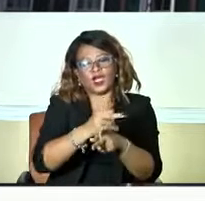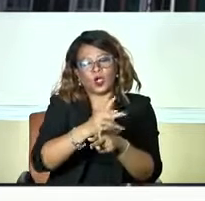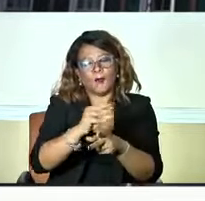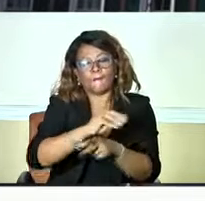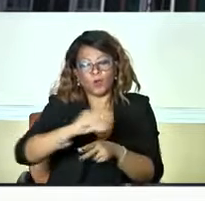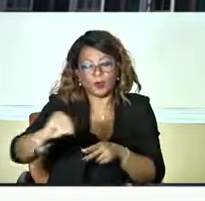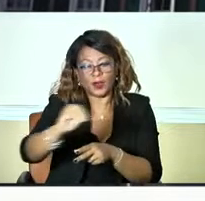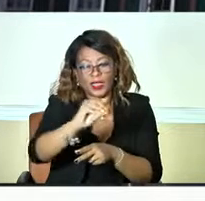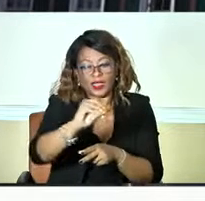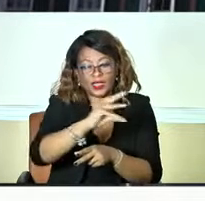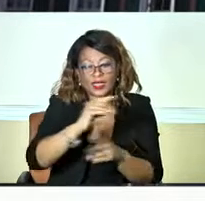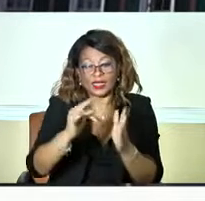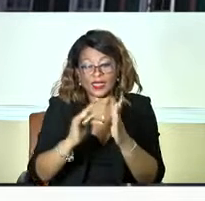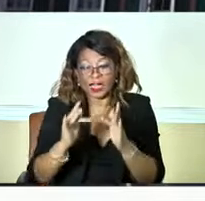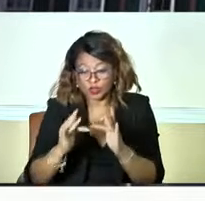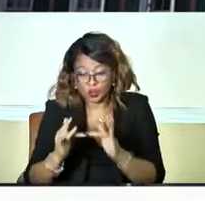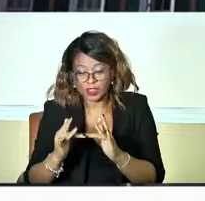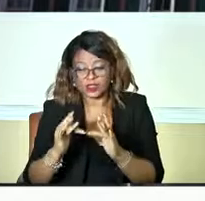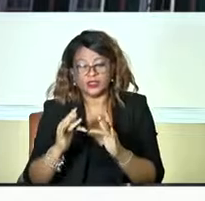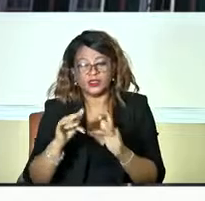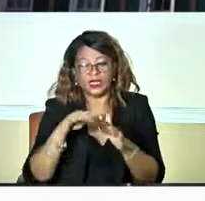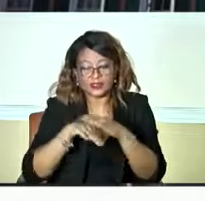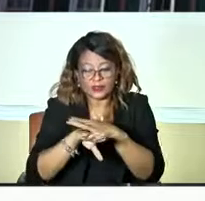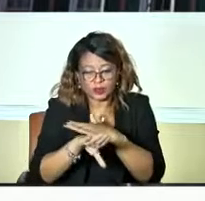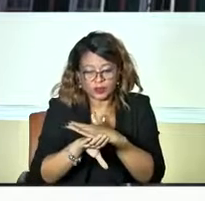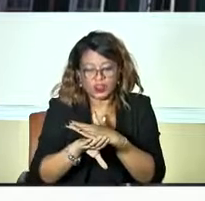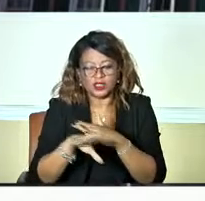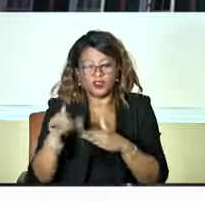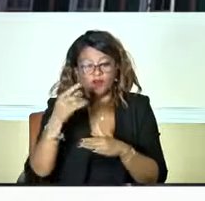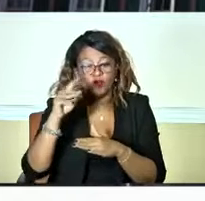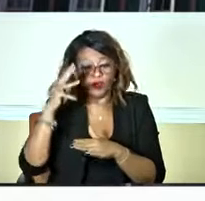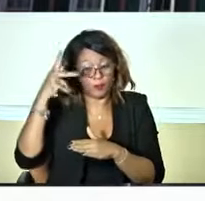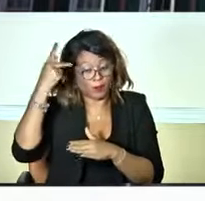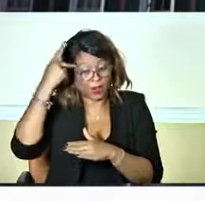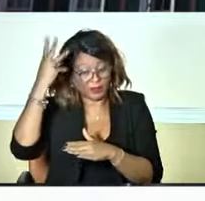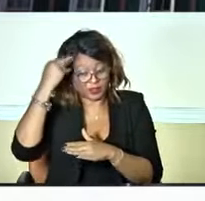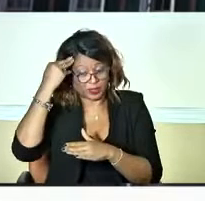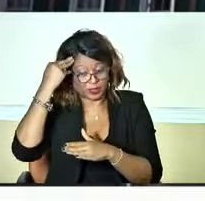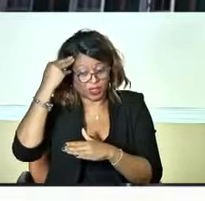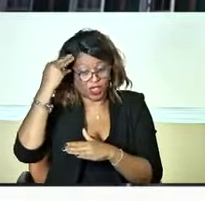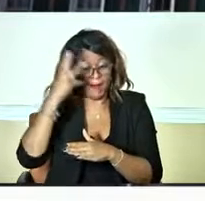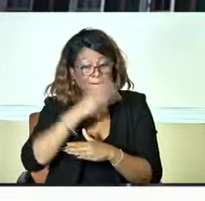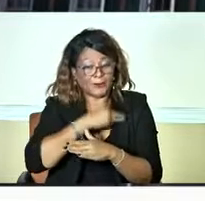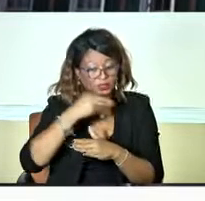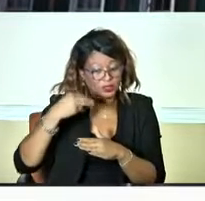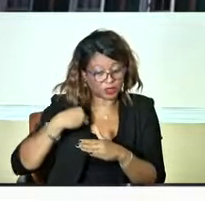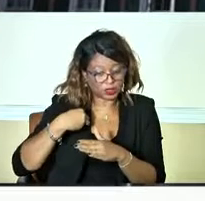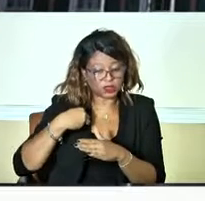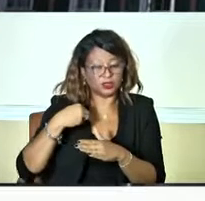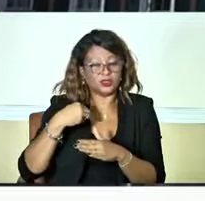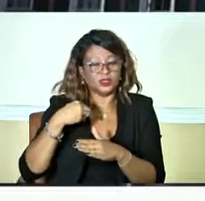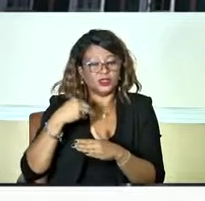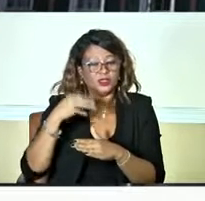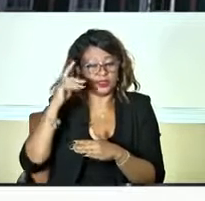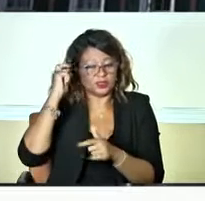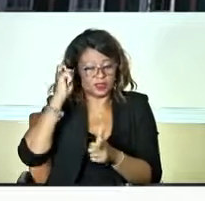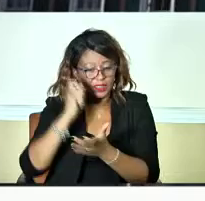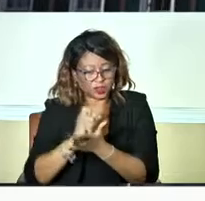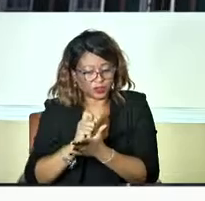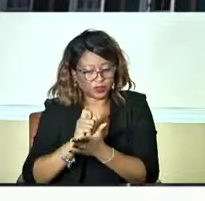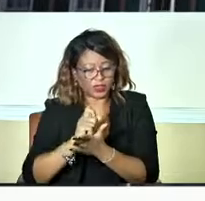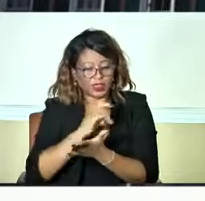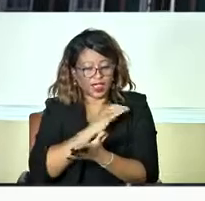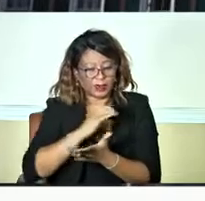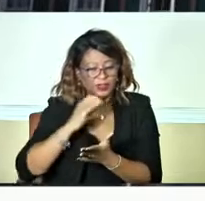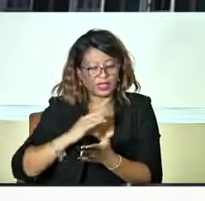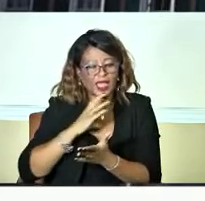mobile and electronic accessibility for the Prime Minister, for ministers, the Secretary to the Cabinet, and